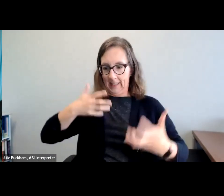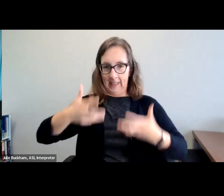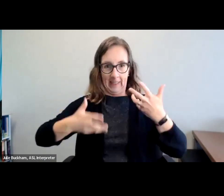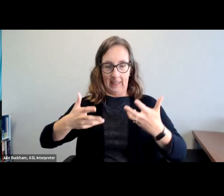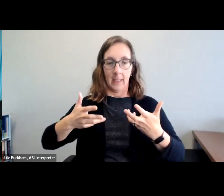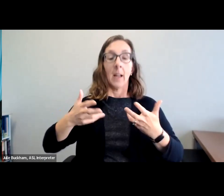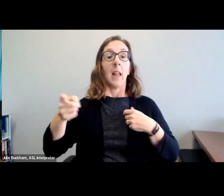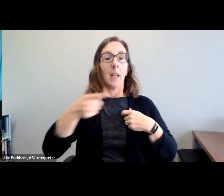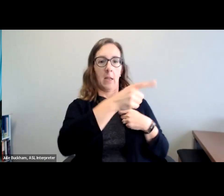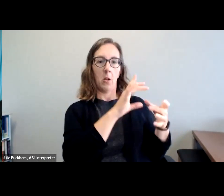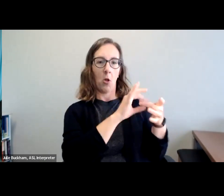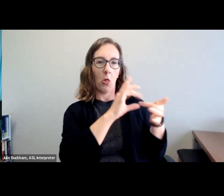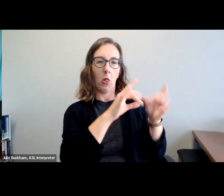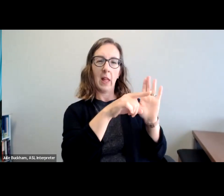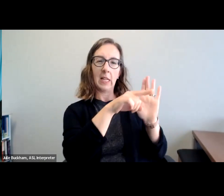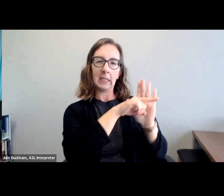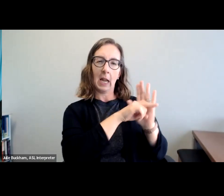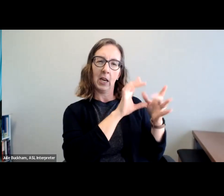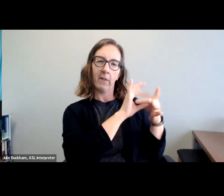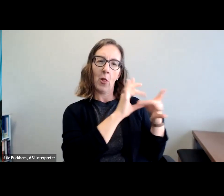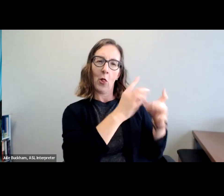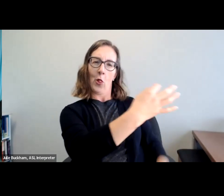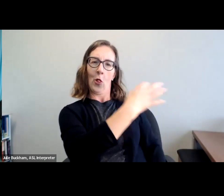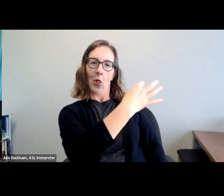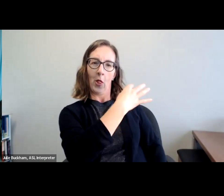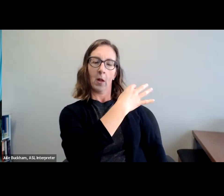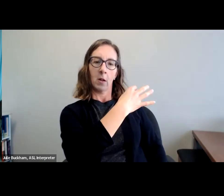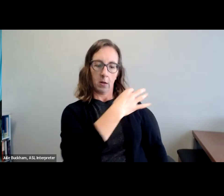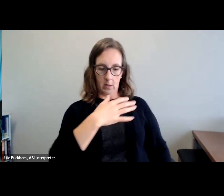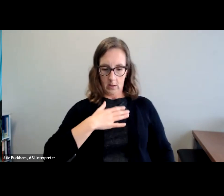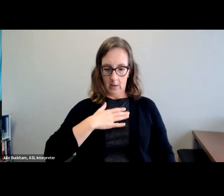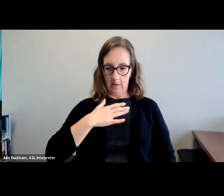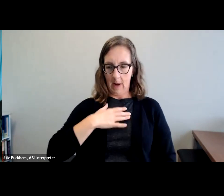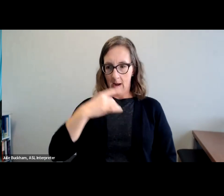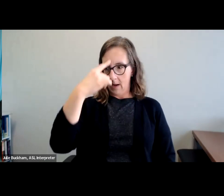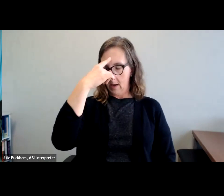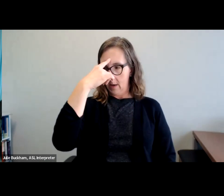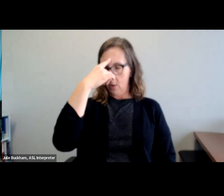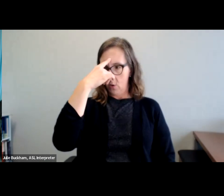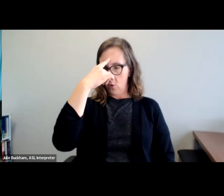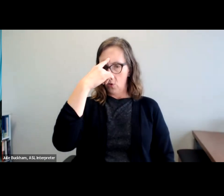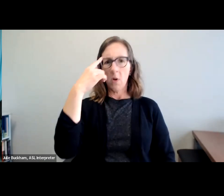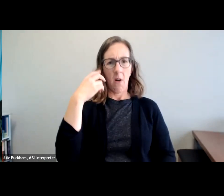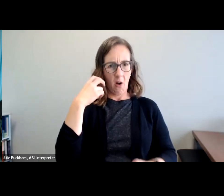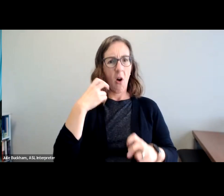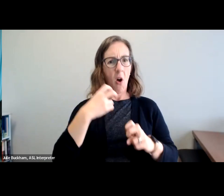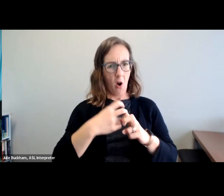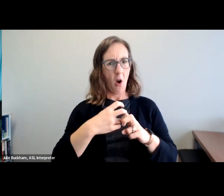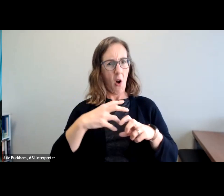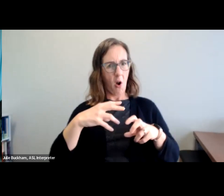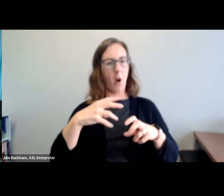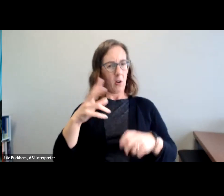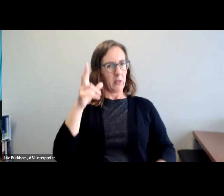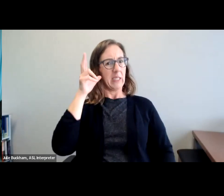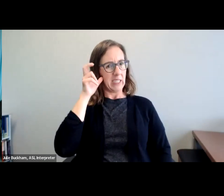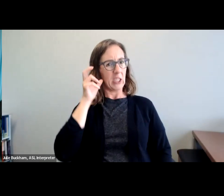negative things. It was really hard on my psyche. So unfortunately,